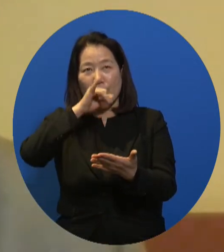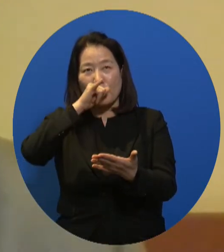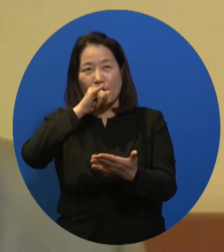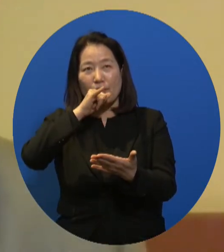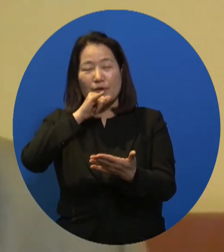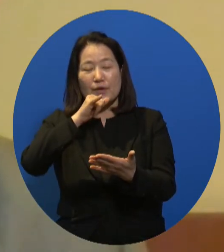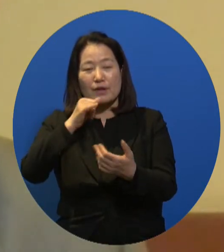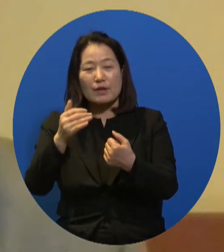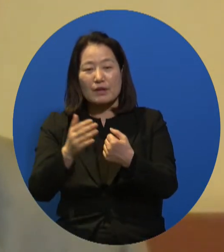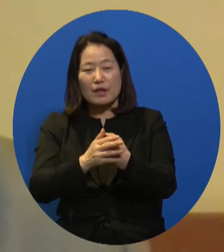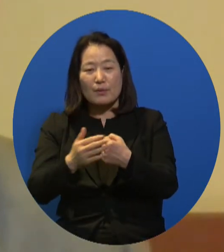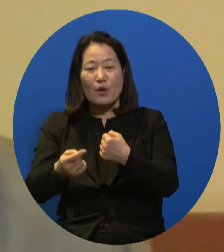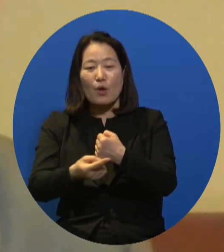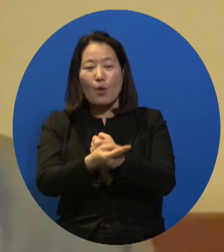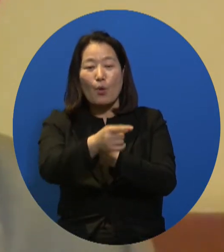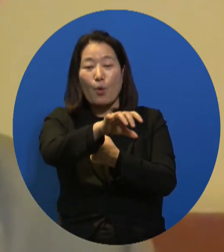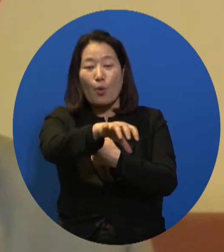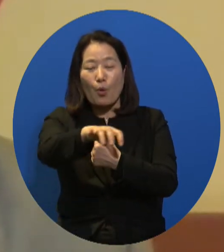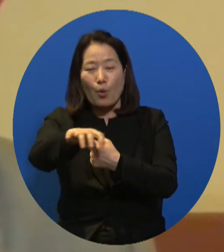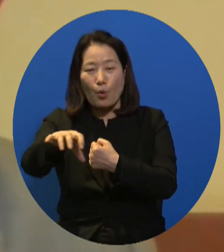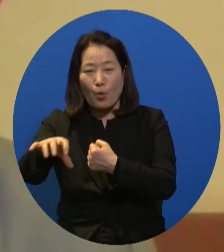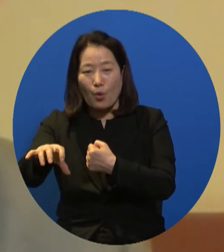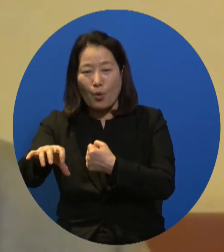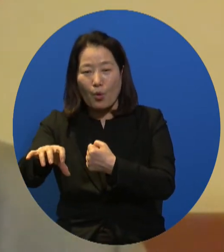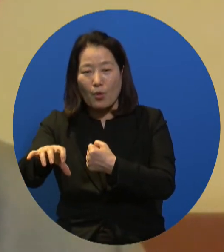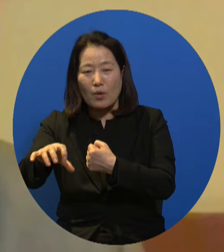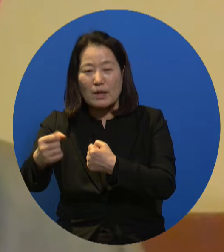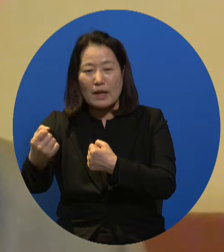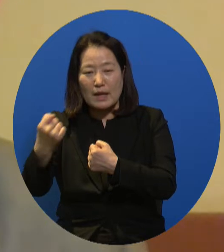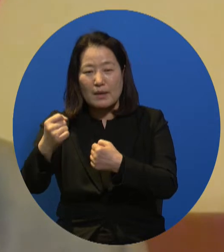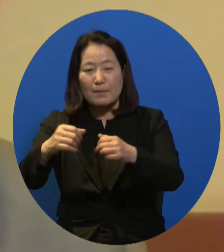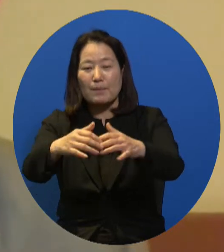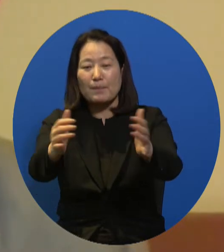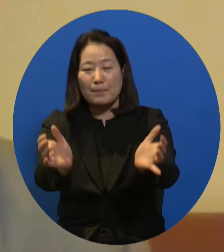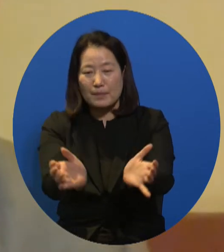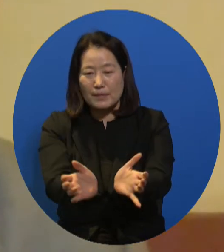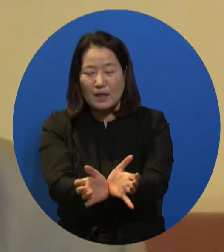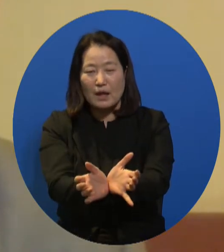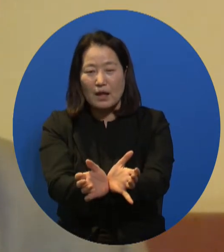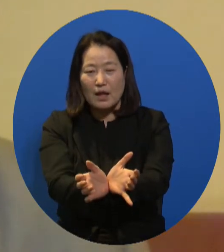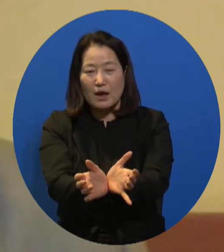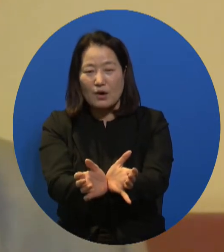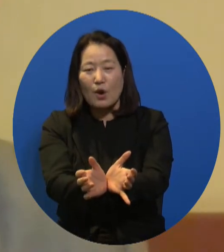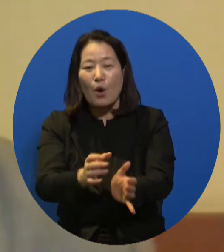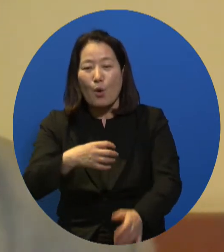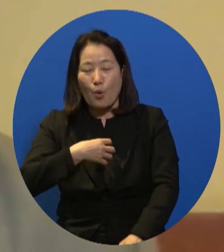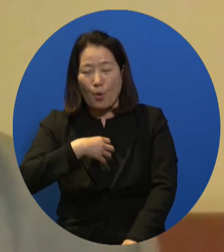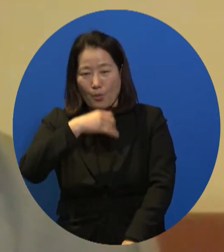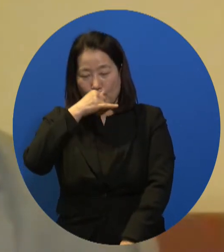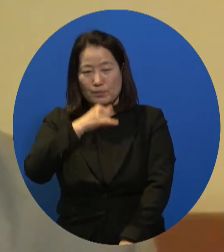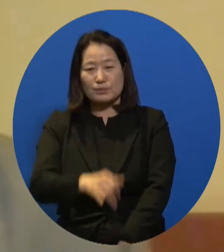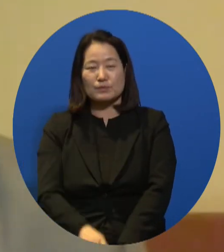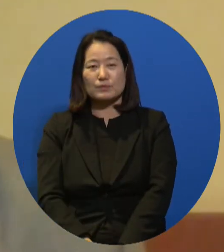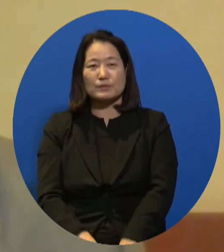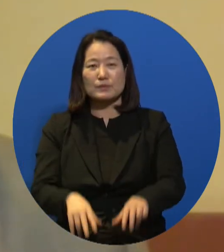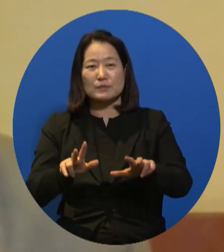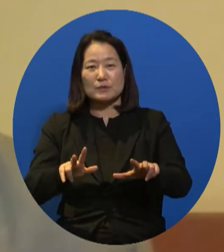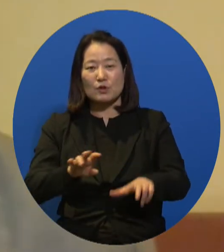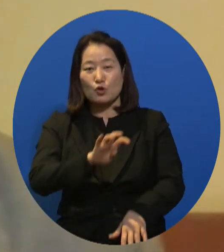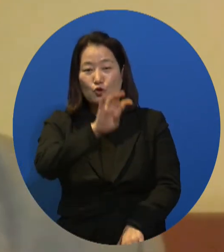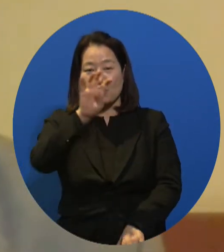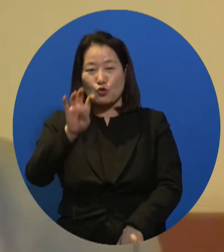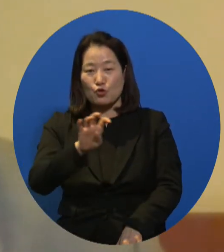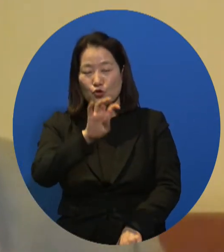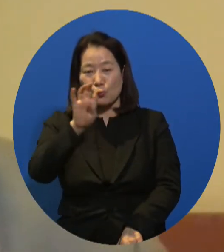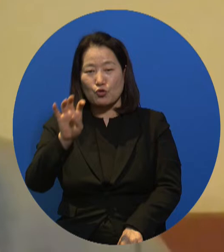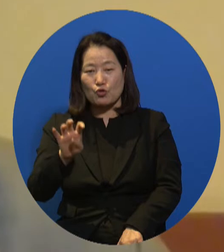threat. In practice, this means that there are few people who stand in solidarity with organisations of